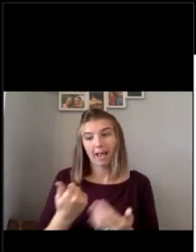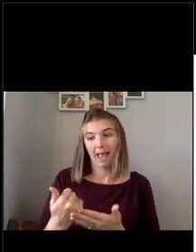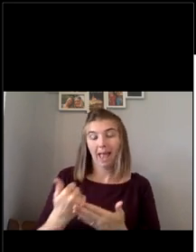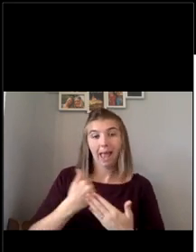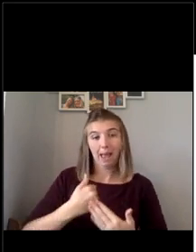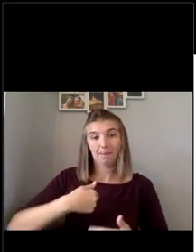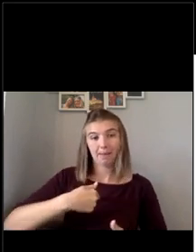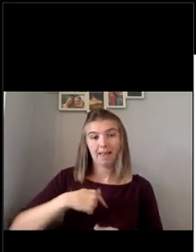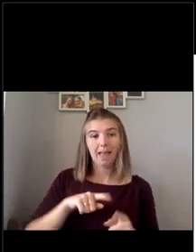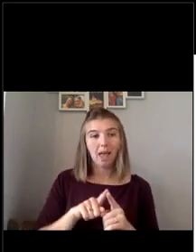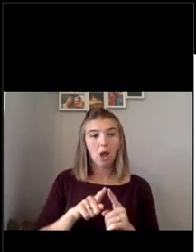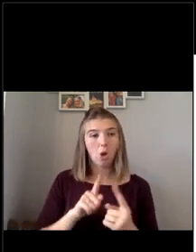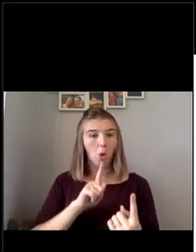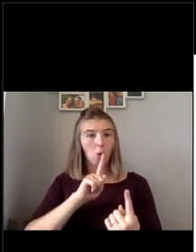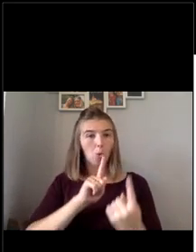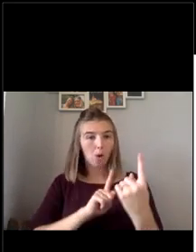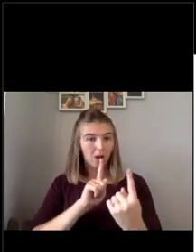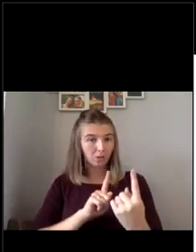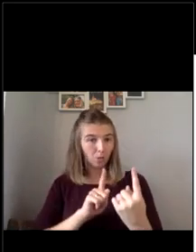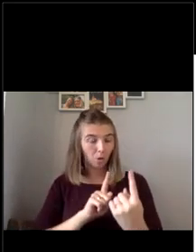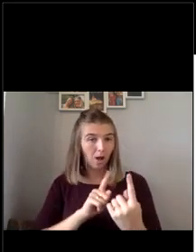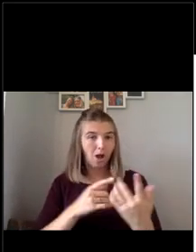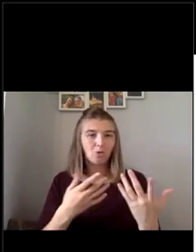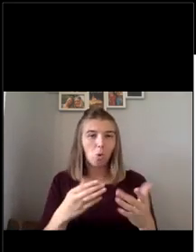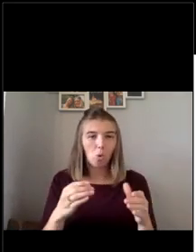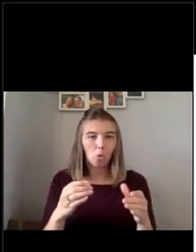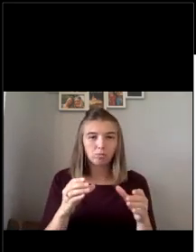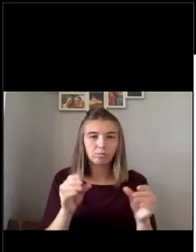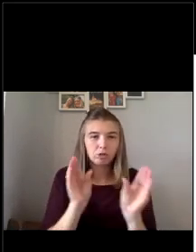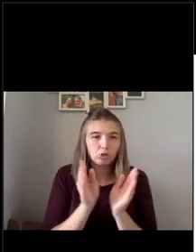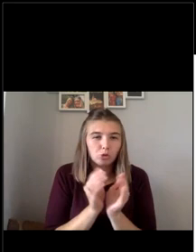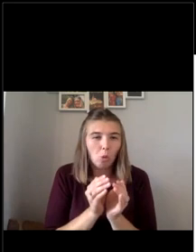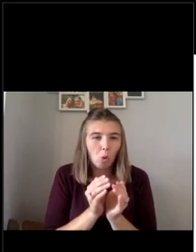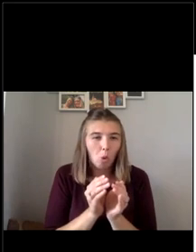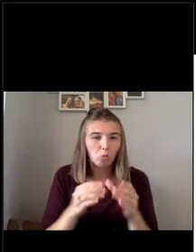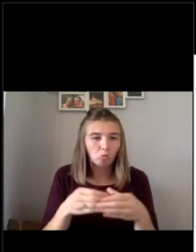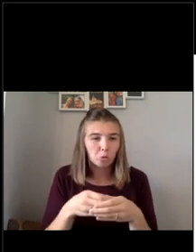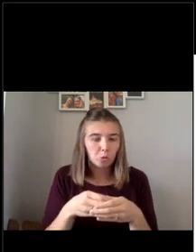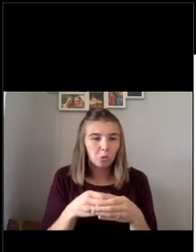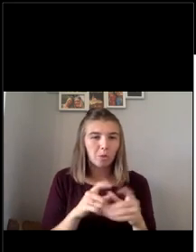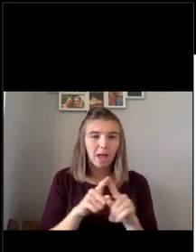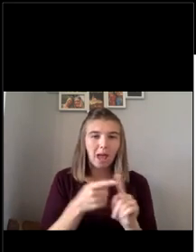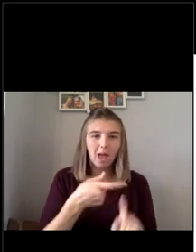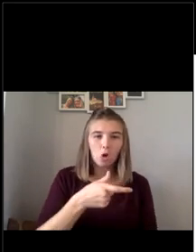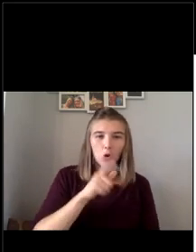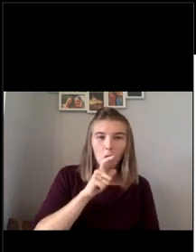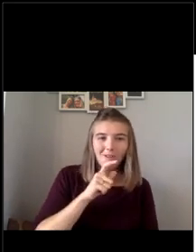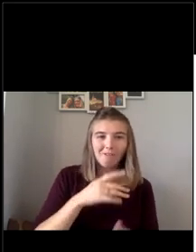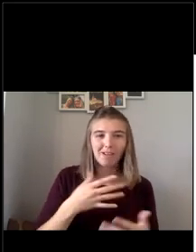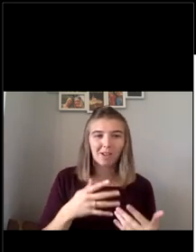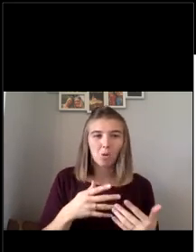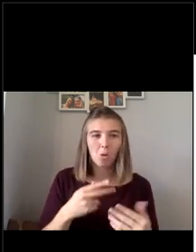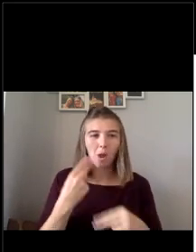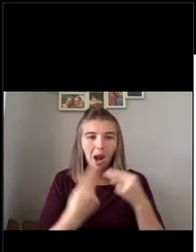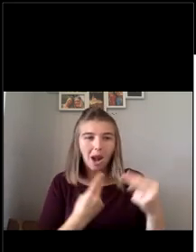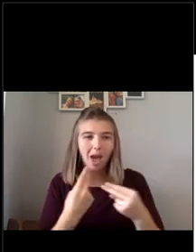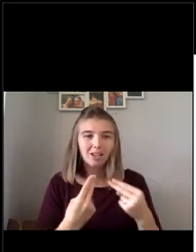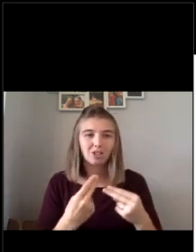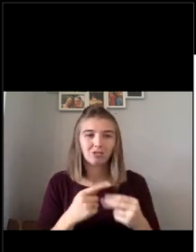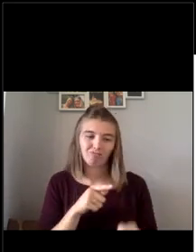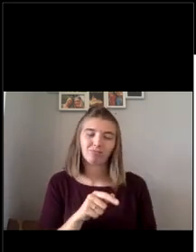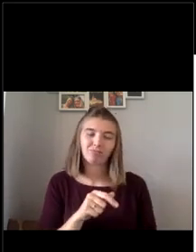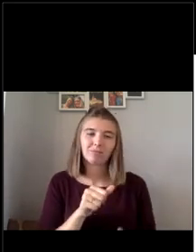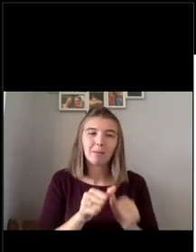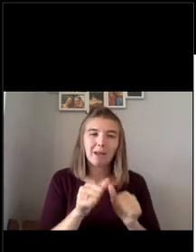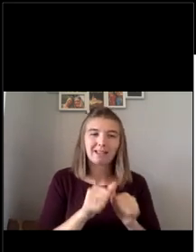of a one-on-one or small group gathering around coffee or lunch. This is not as disruptive to my schedule. You